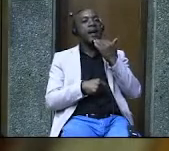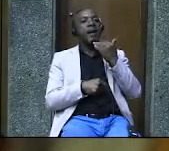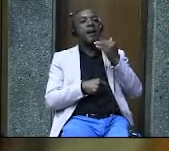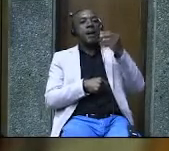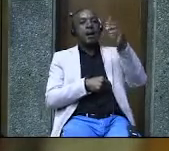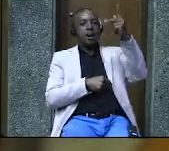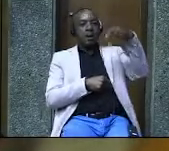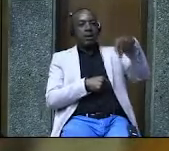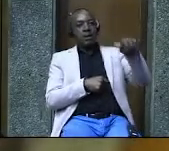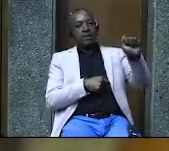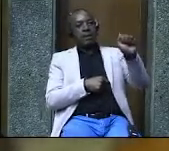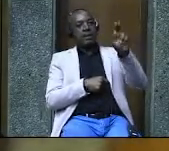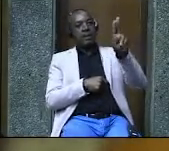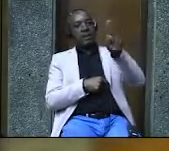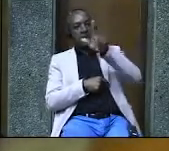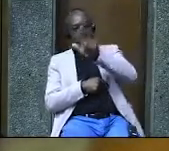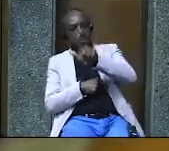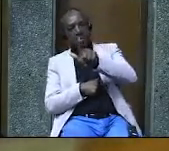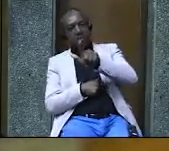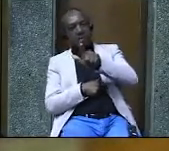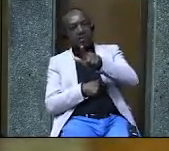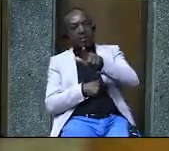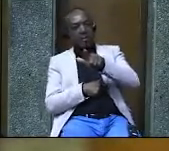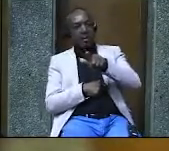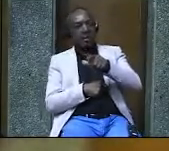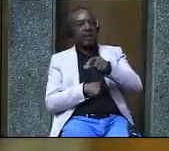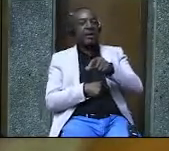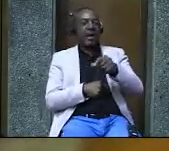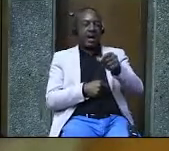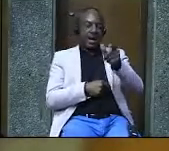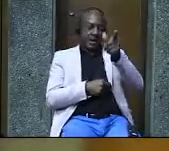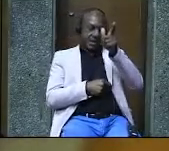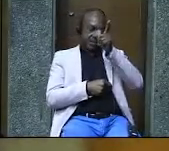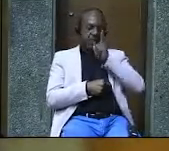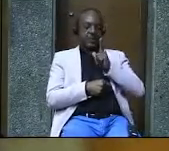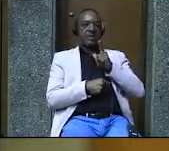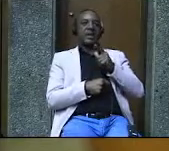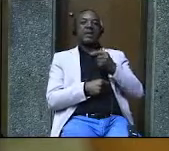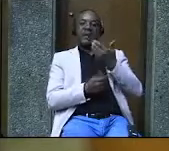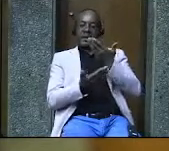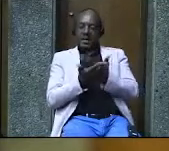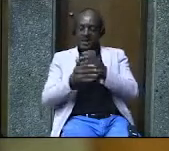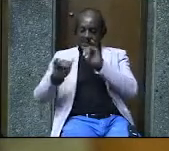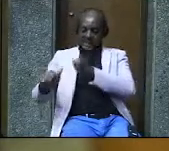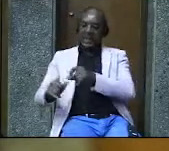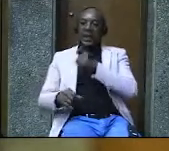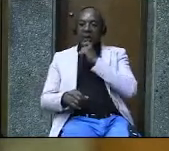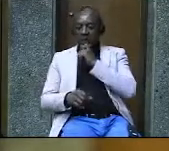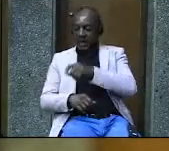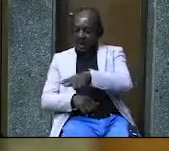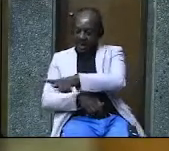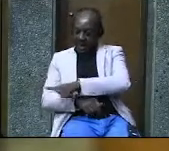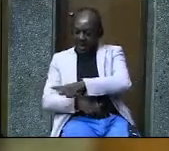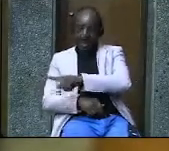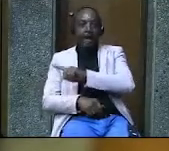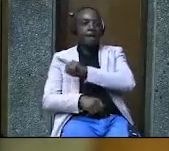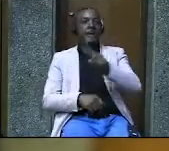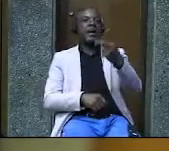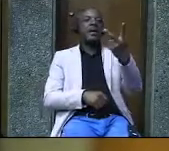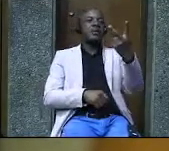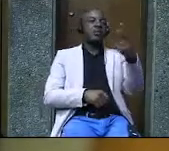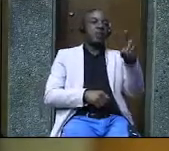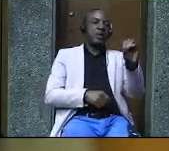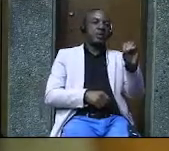human settlement a go lokollela fatshele o redule ho lona empa ka 2022 ka di 23 tsa